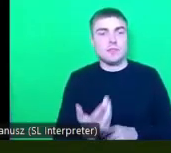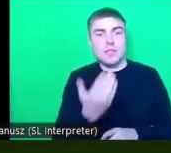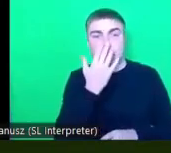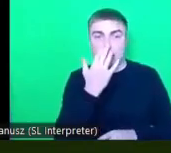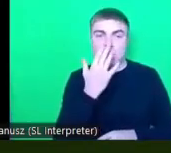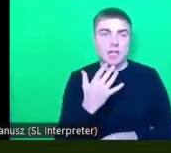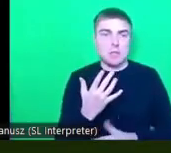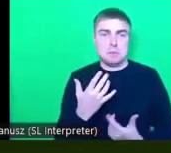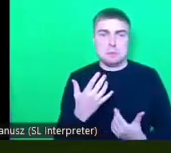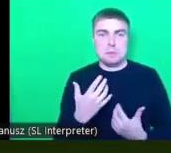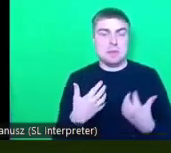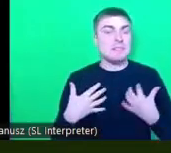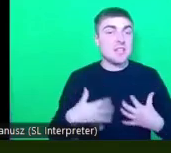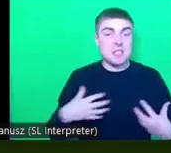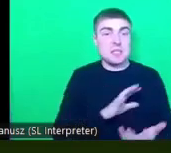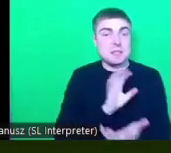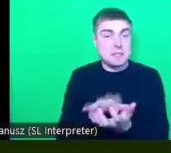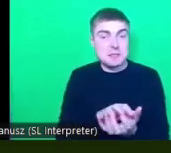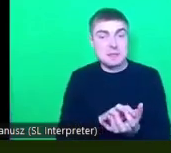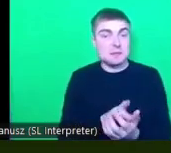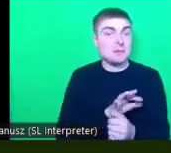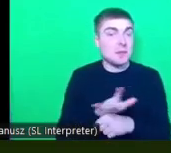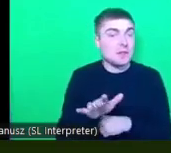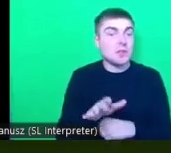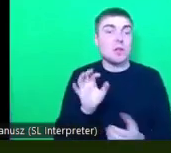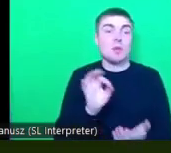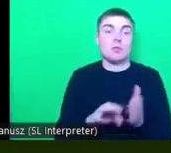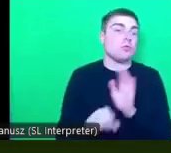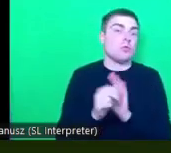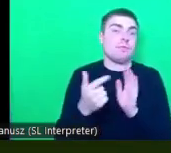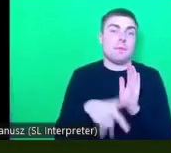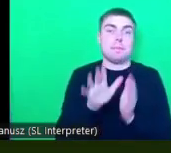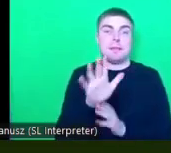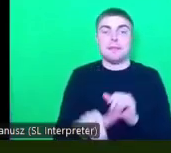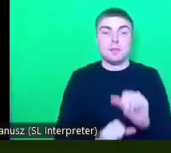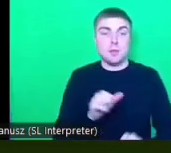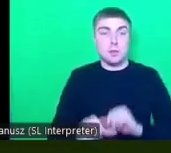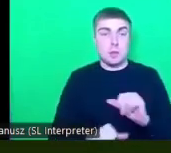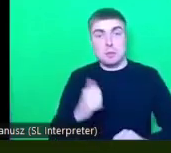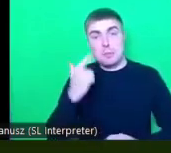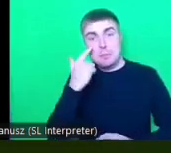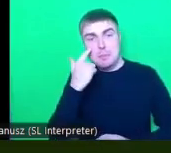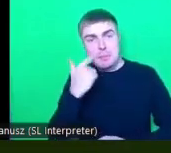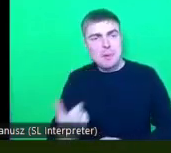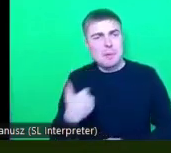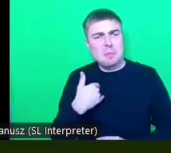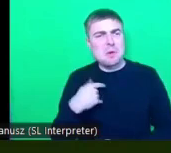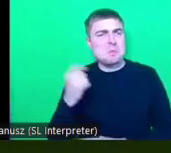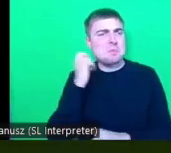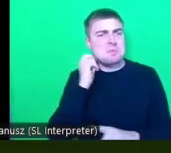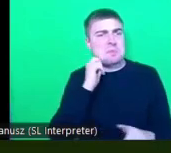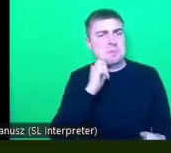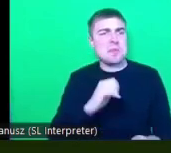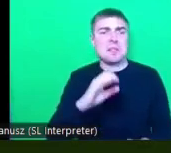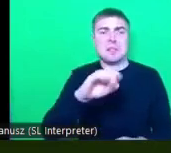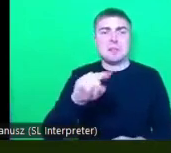0.10 moose per square kilometer. And as you see here, we have a pretty large variation during the latest years,